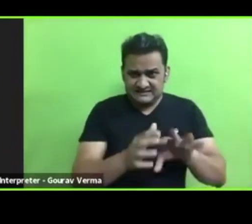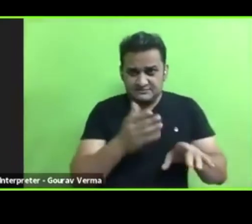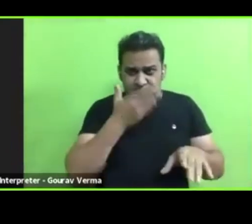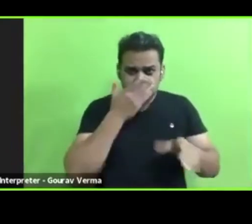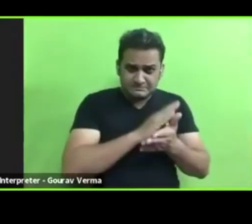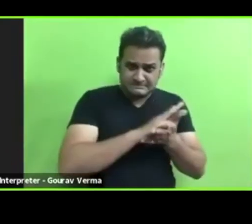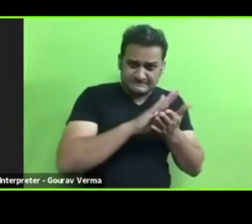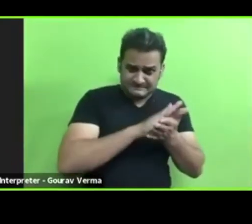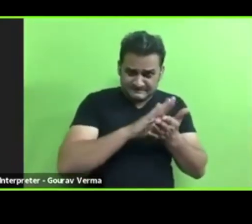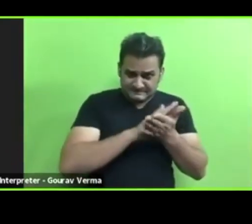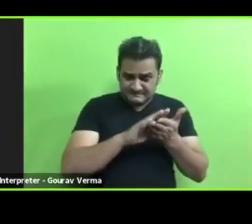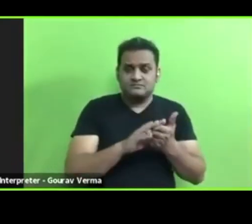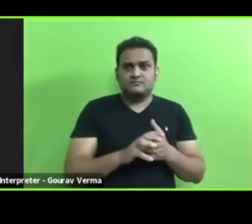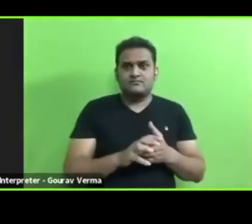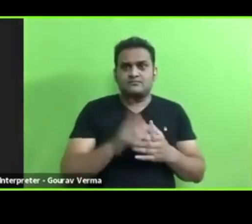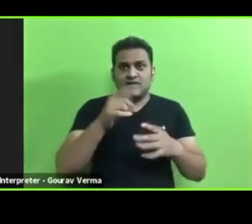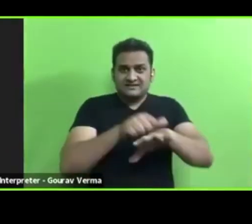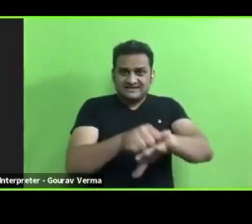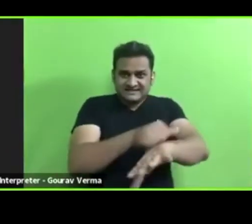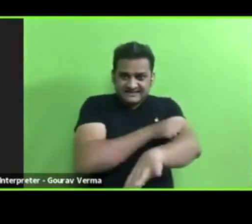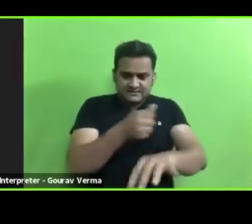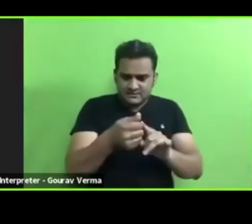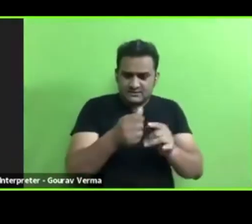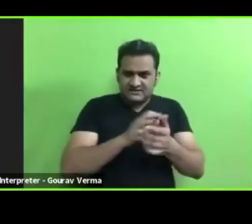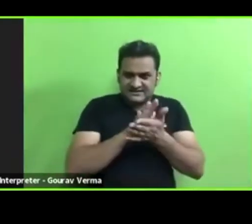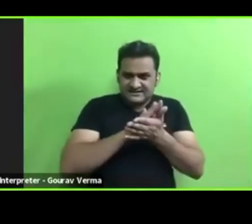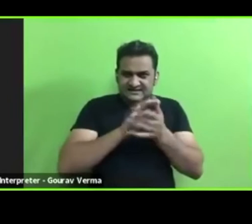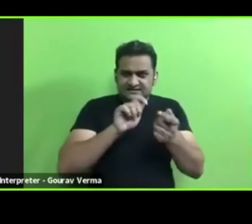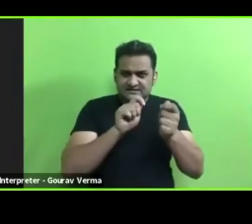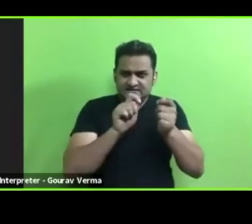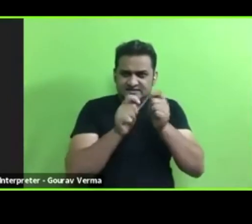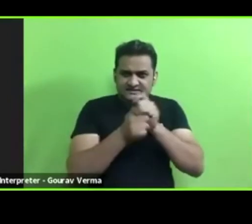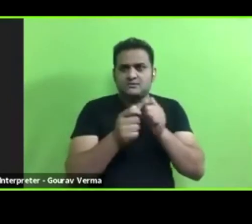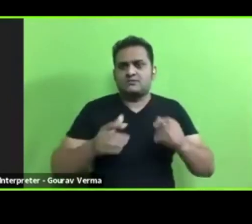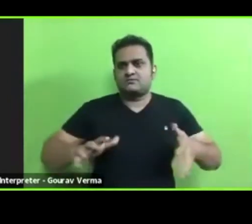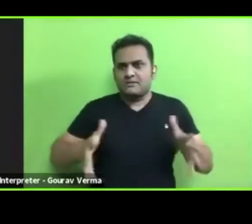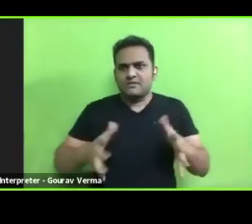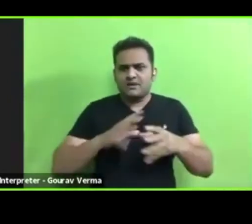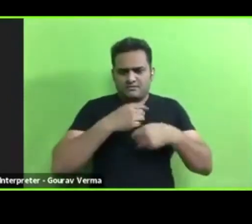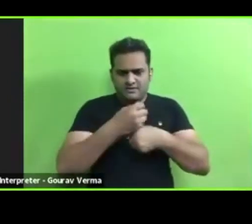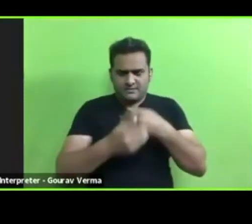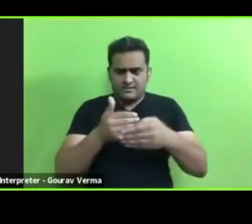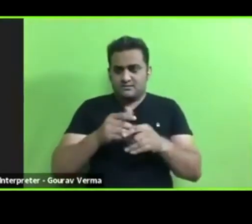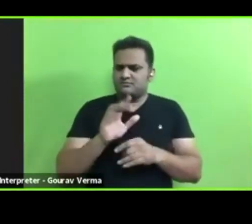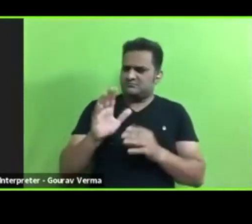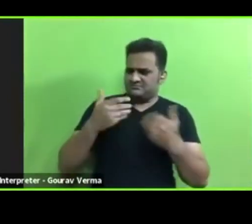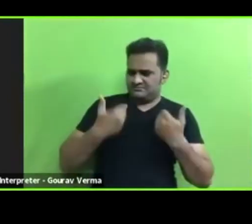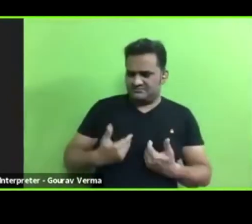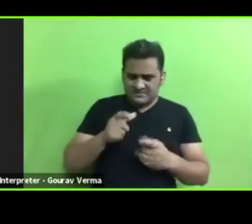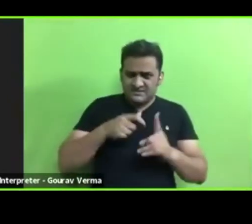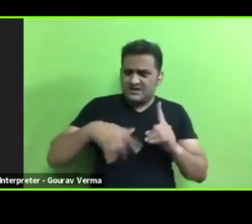taken away, and the skin has to transform to an element of an instrument, right? So he said, we are the people